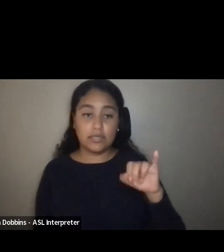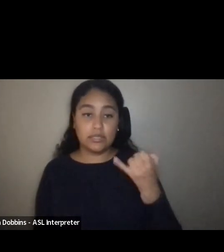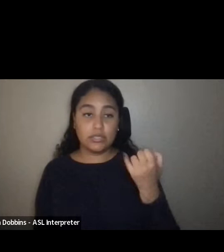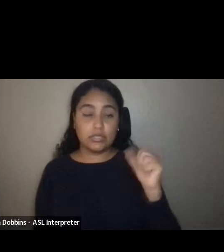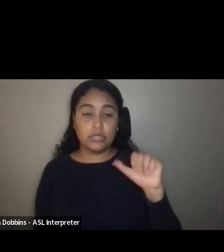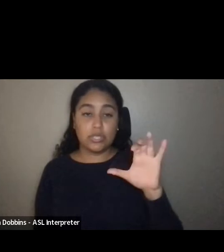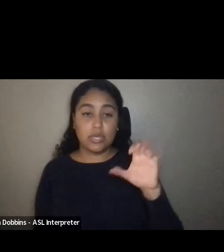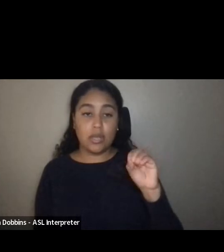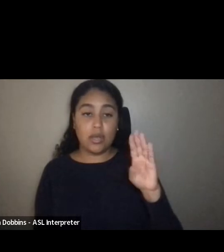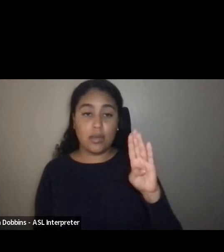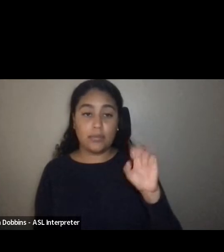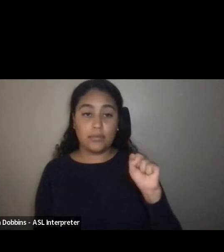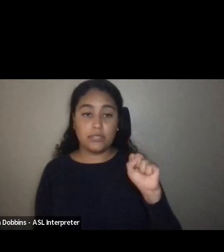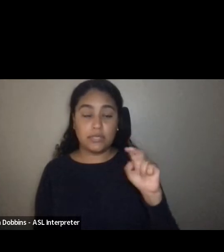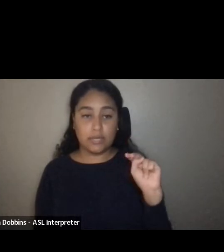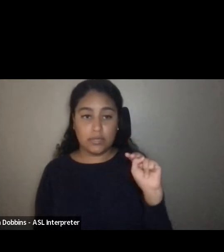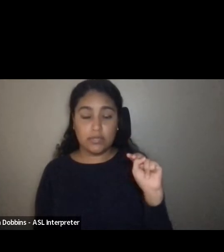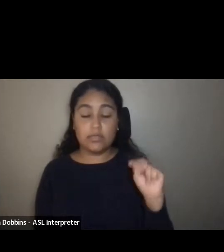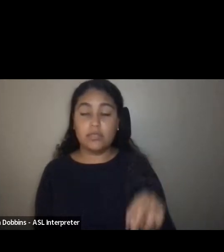Jacobson.